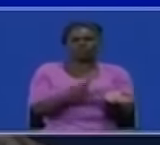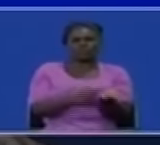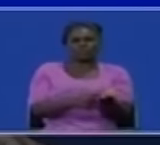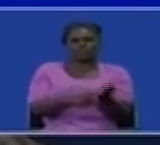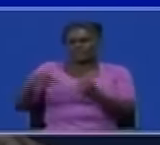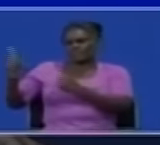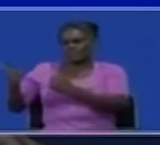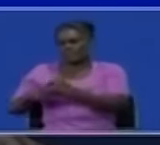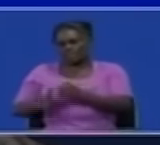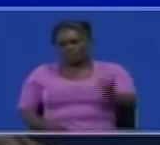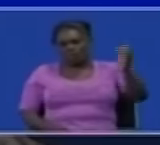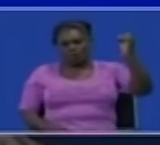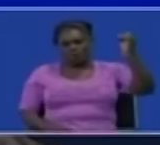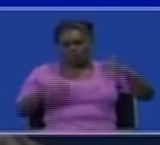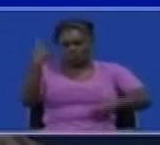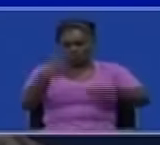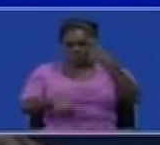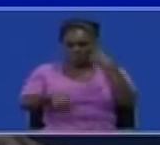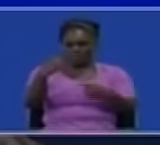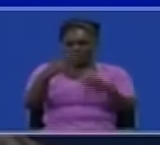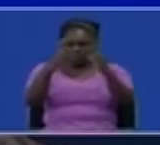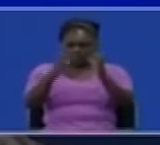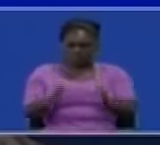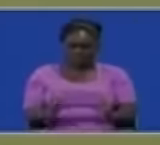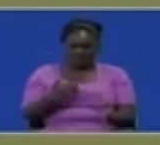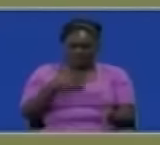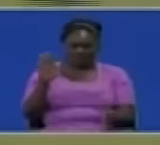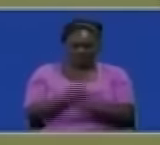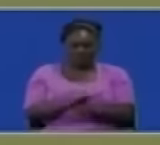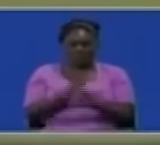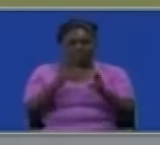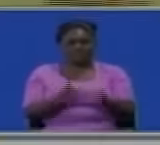a 6-0 win. Robinson Okenye reports.